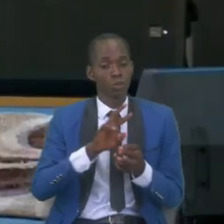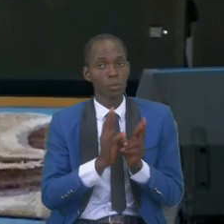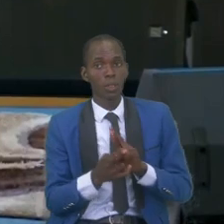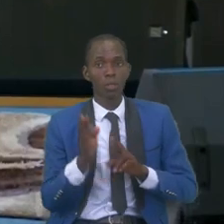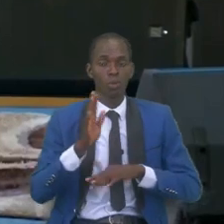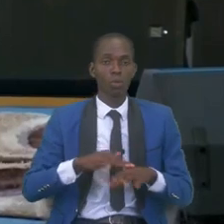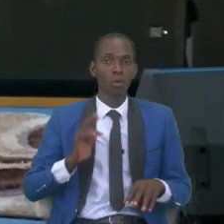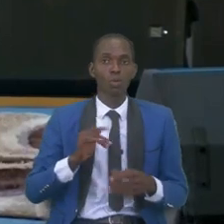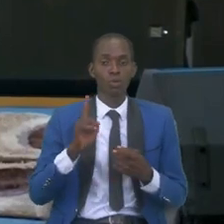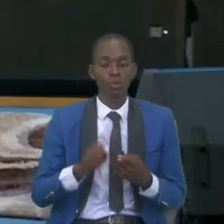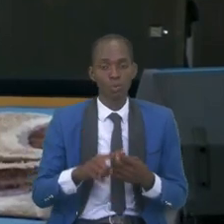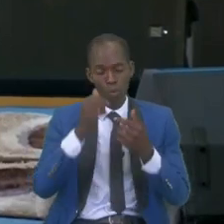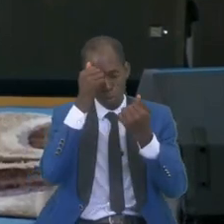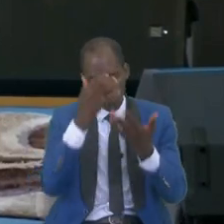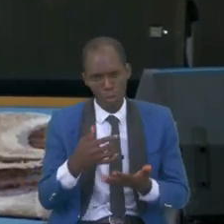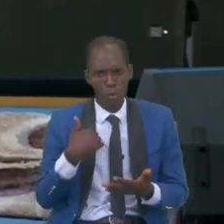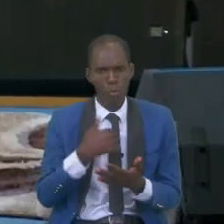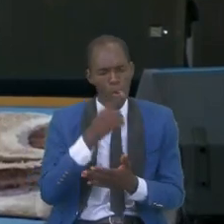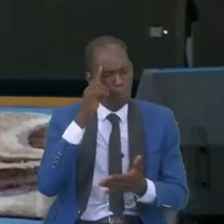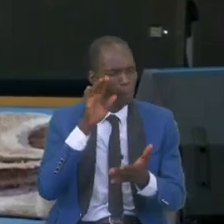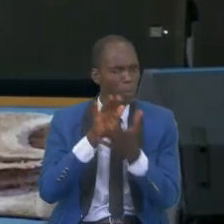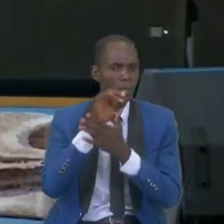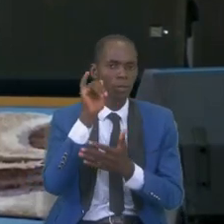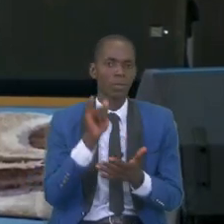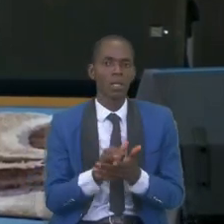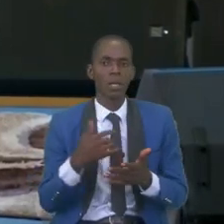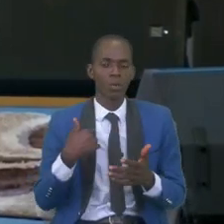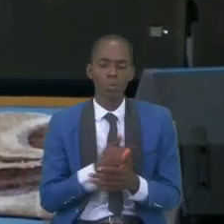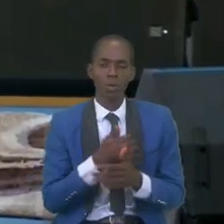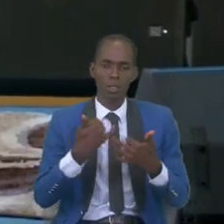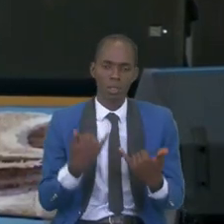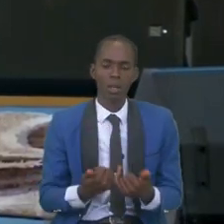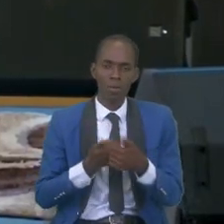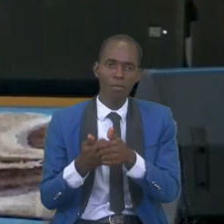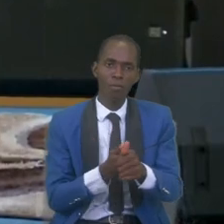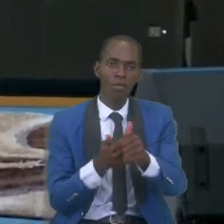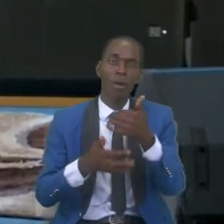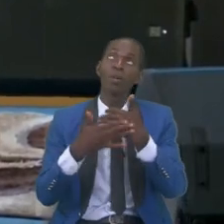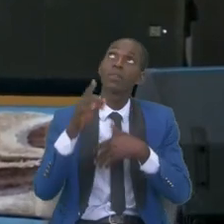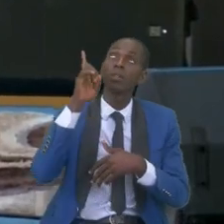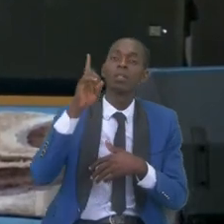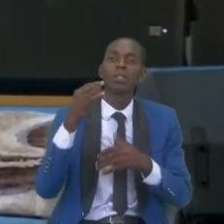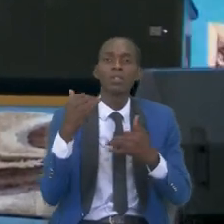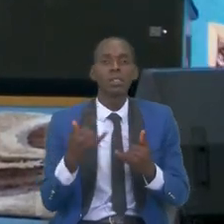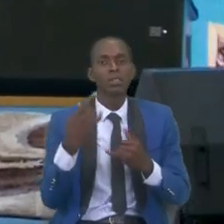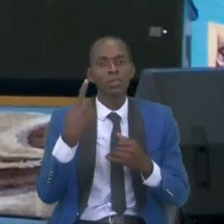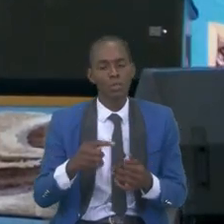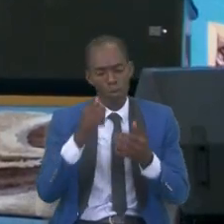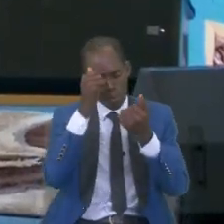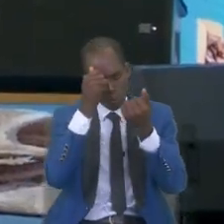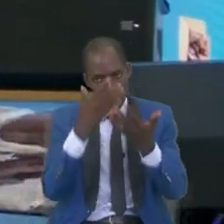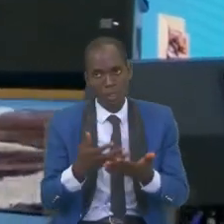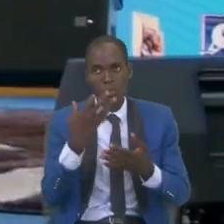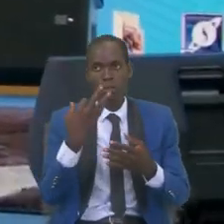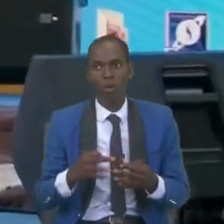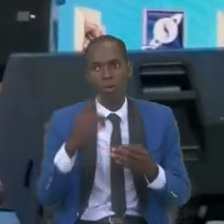we believe that and then we follow after Him and we have the obedience of faith,